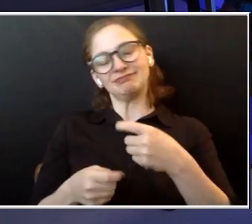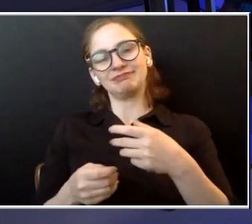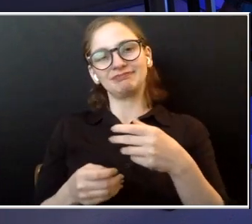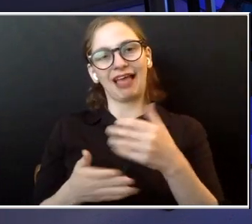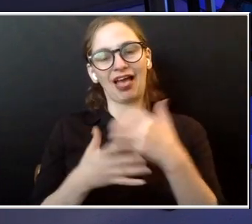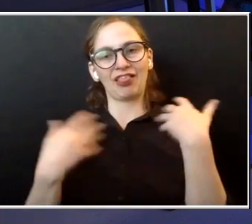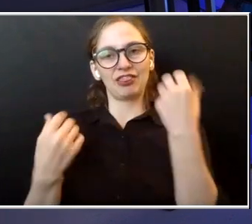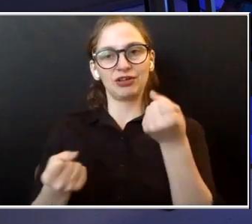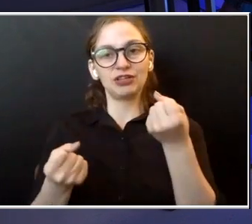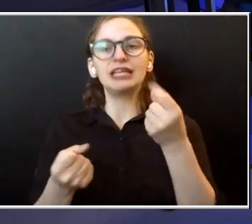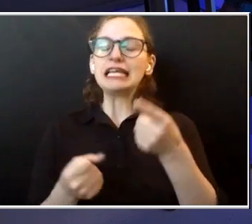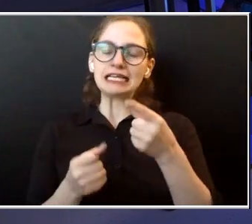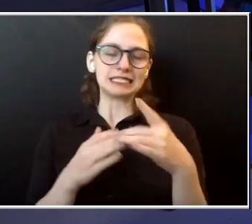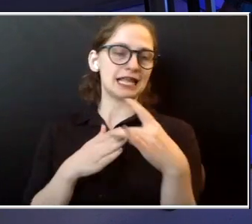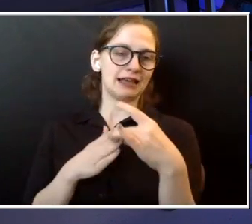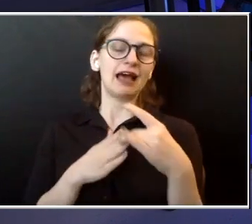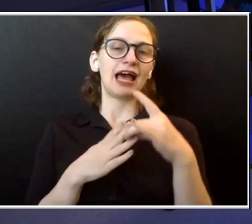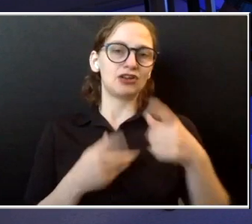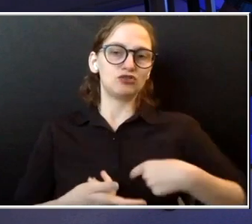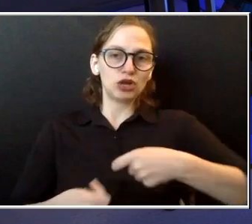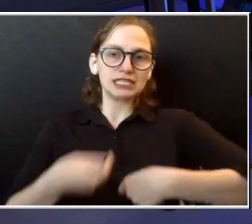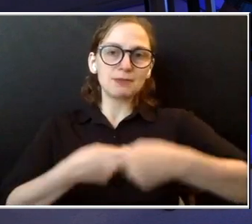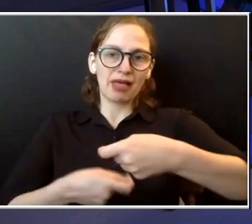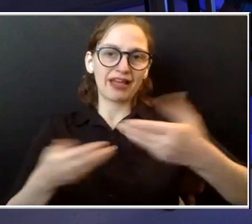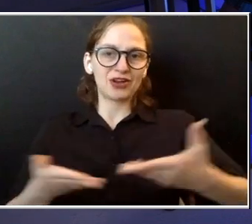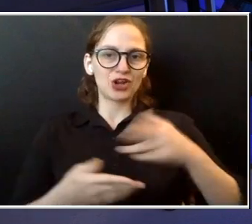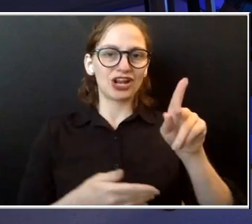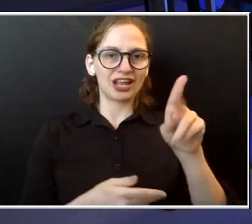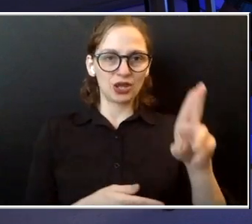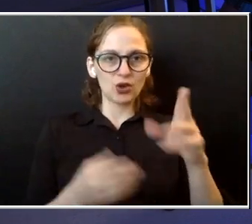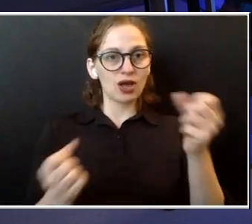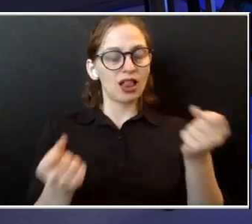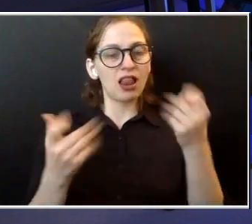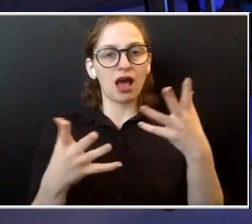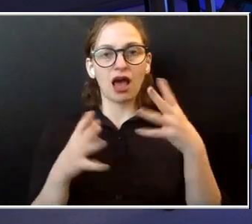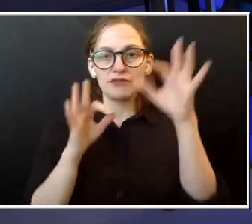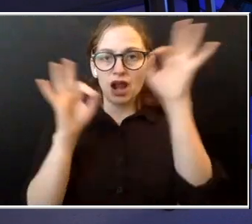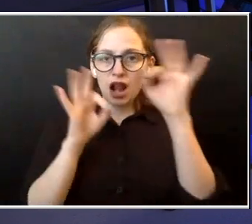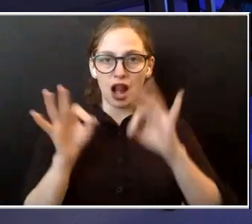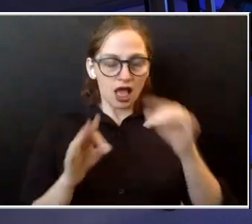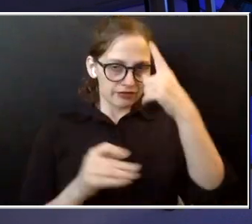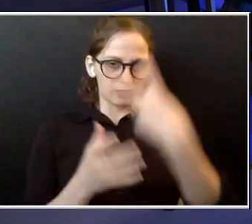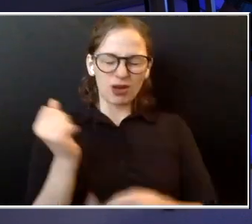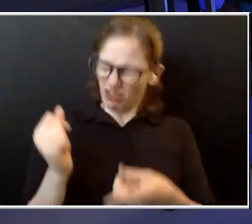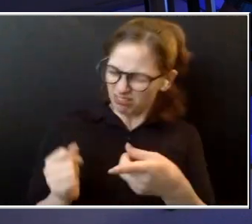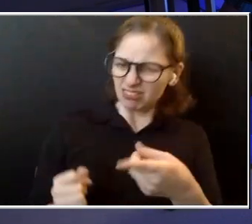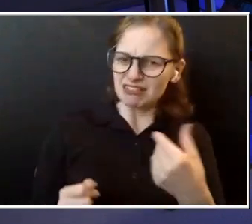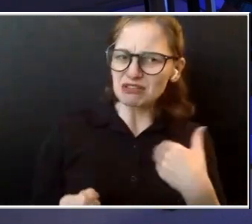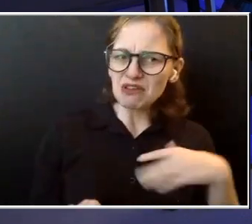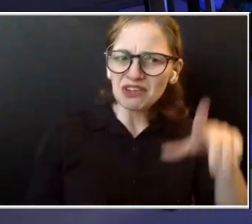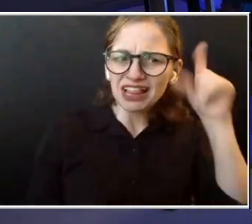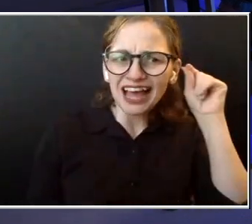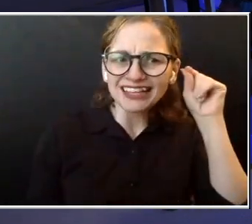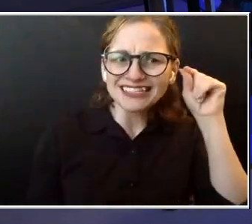here at KU. A lot of words again for both of you. Oh my God, you got glasses on. Yeah, it's getting older, man. I'm catching up with you guys.